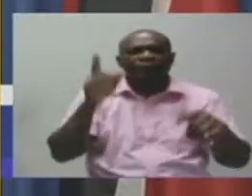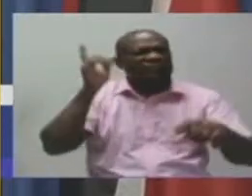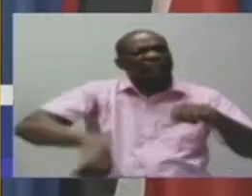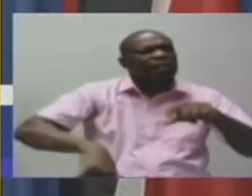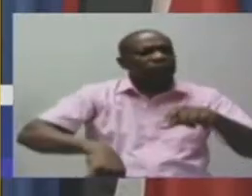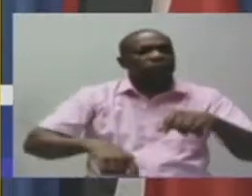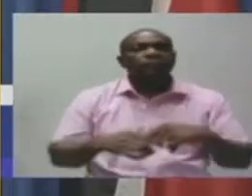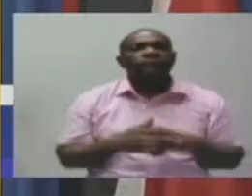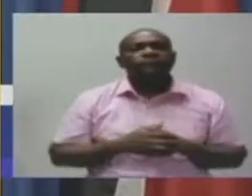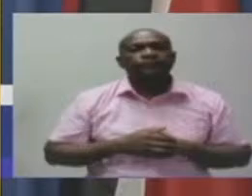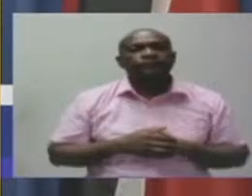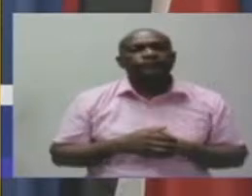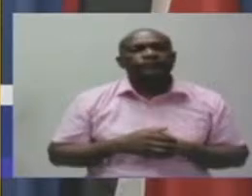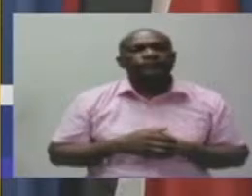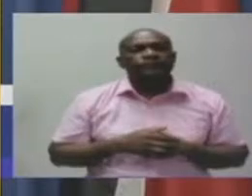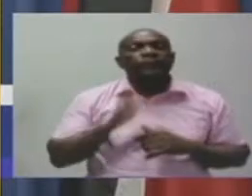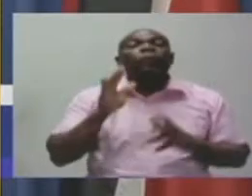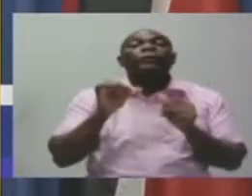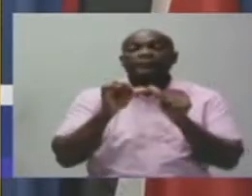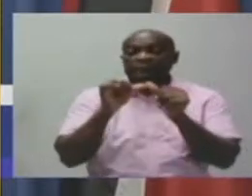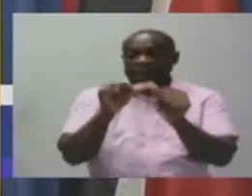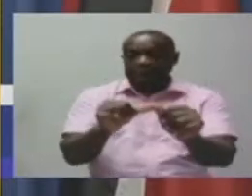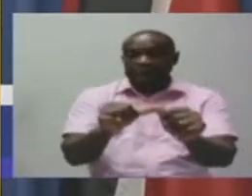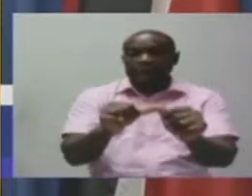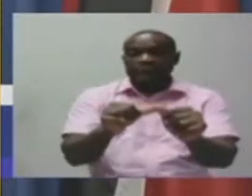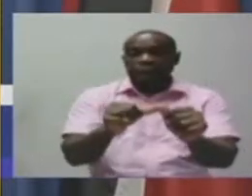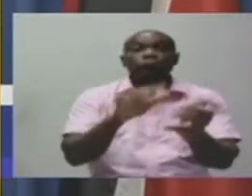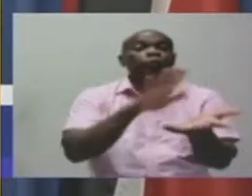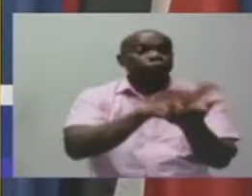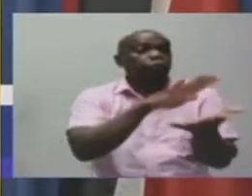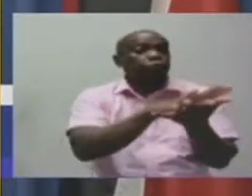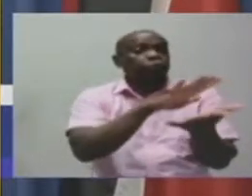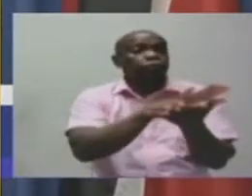We will continue with what we are doing with the schools